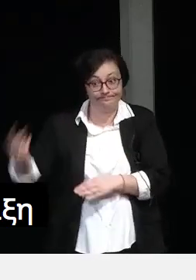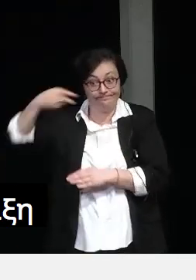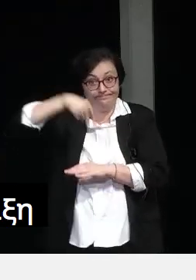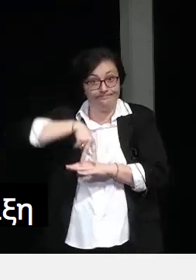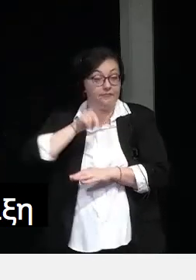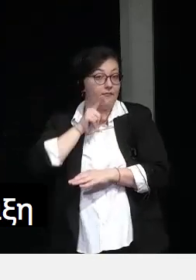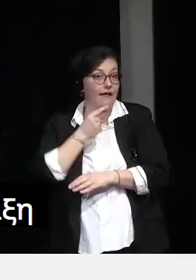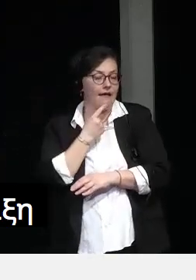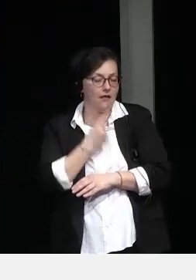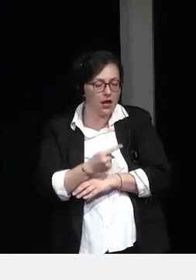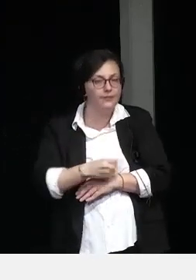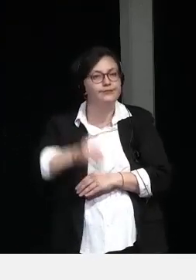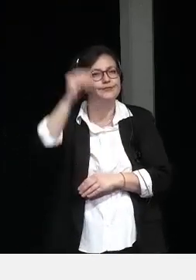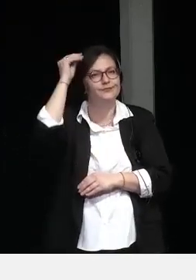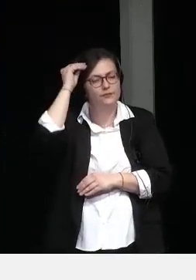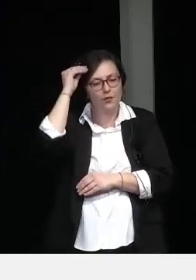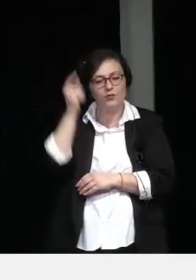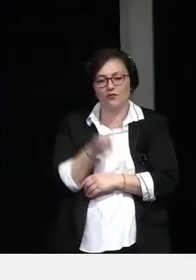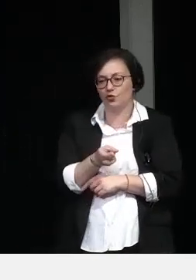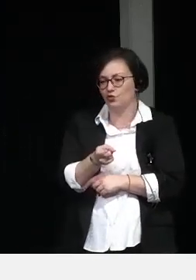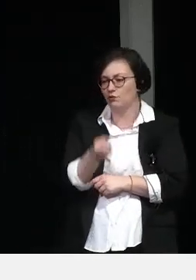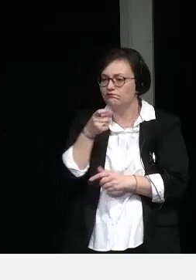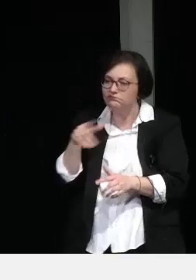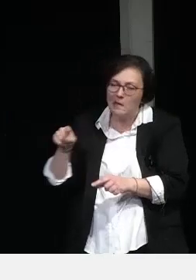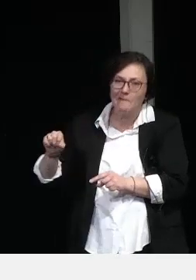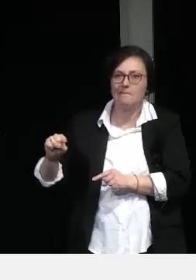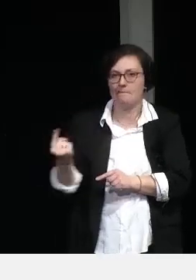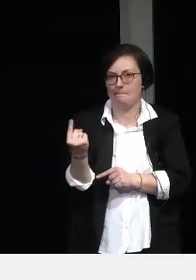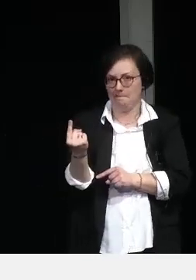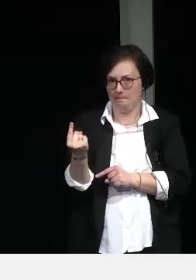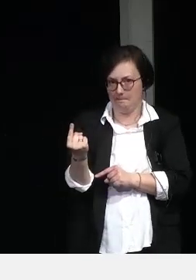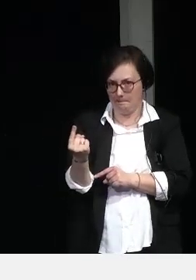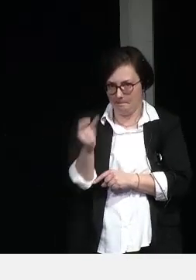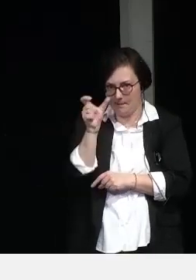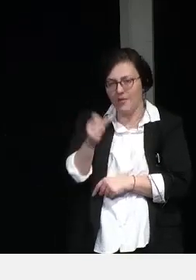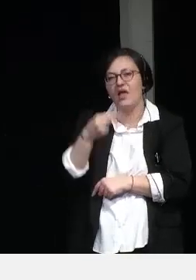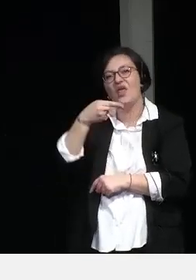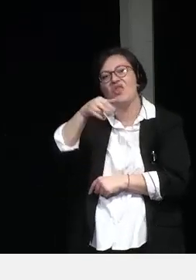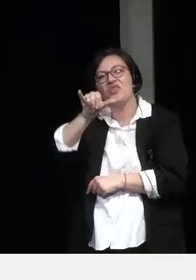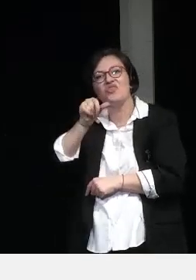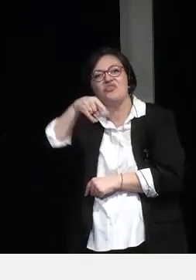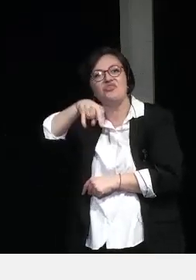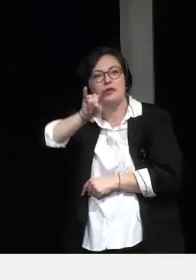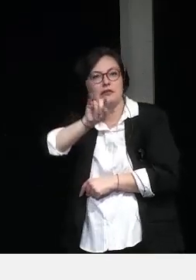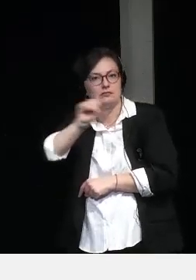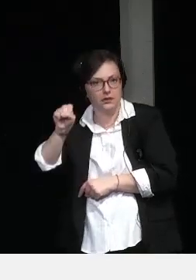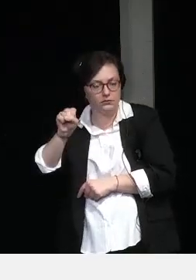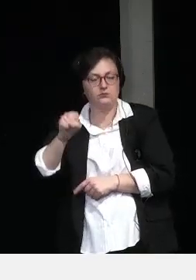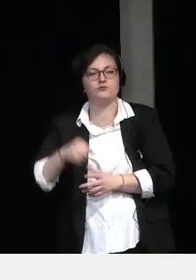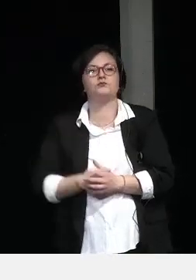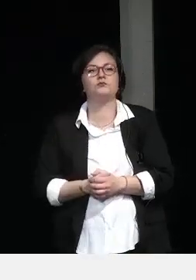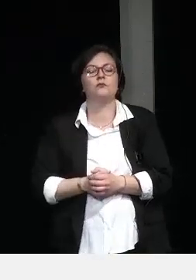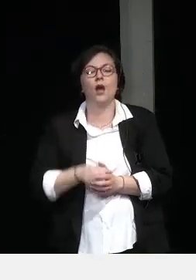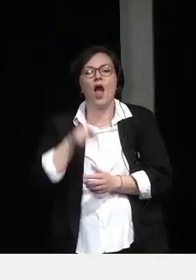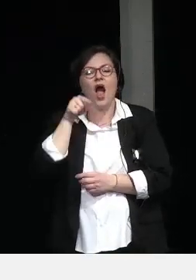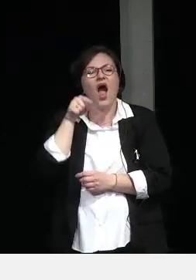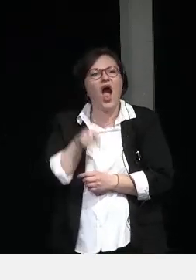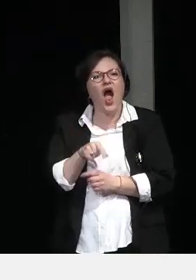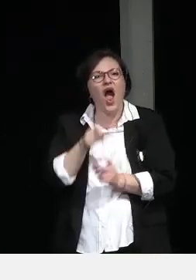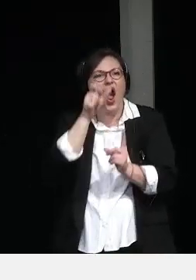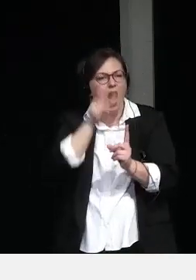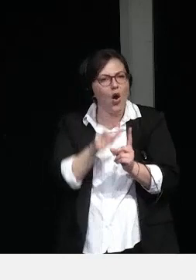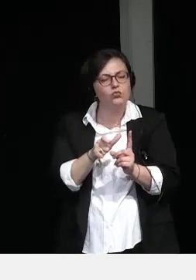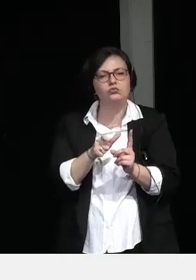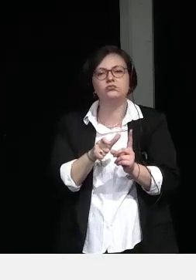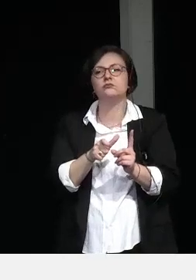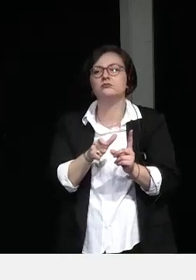his victims. Sometimes it happens that he accepts to meet a victim of someone else who